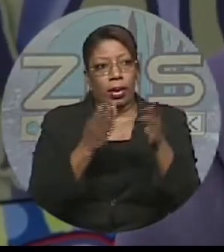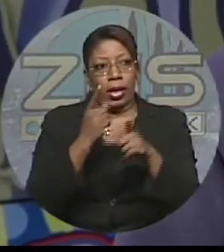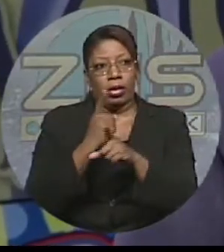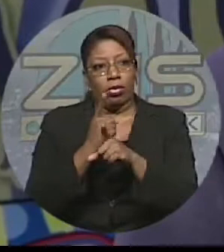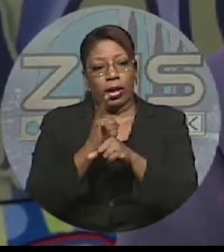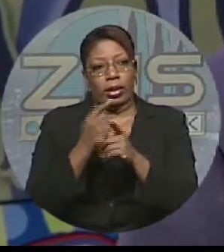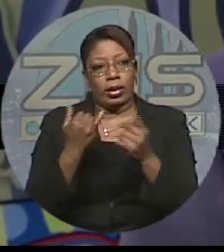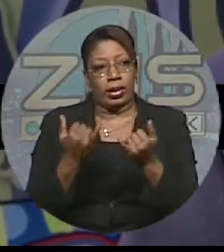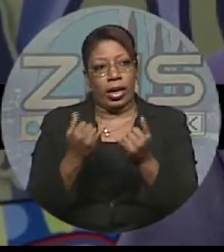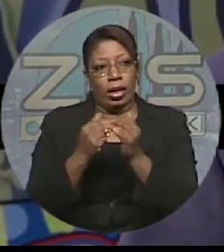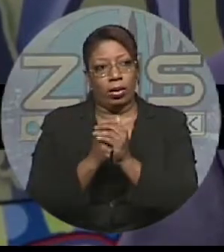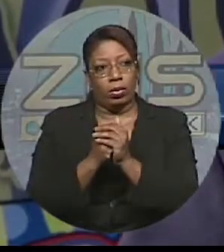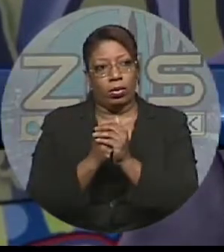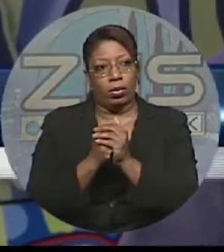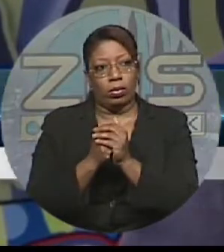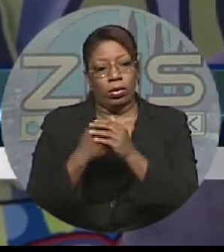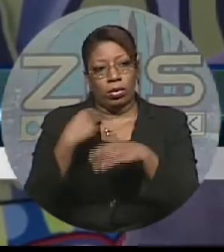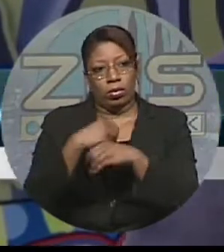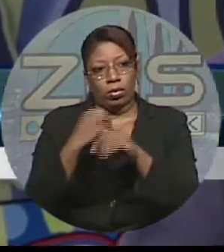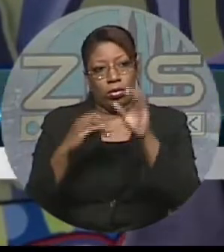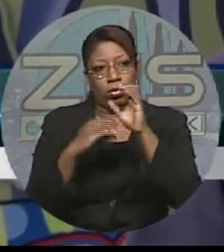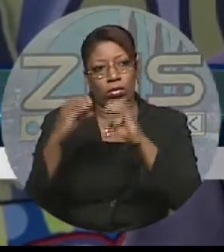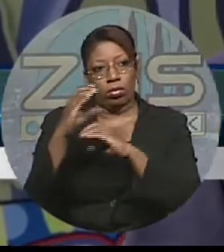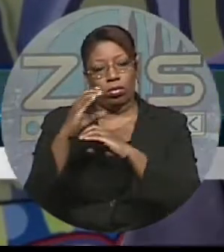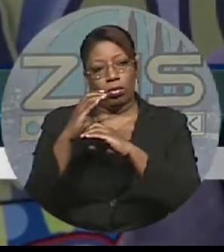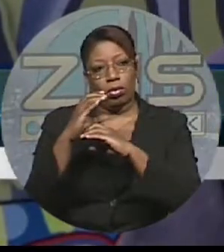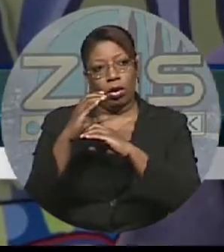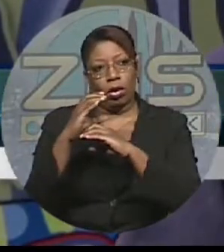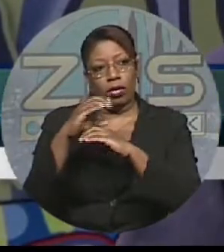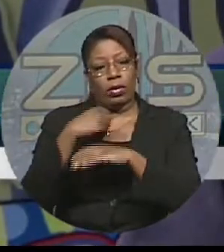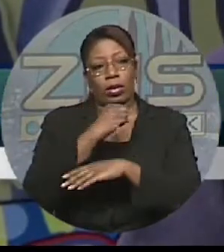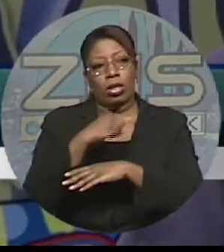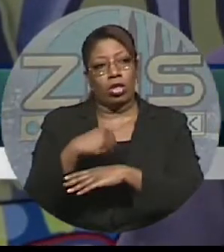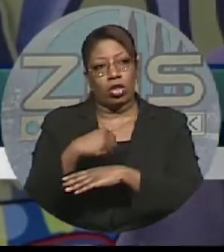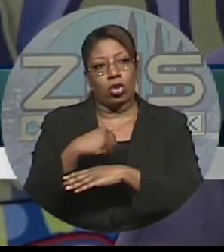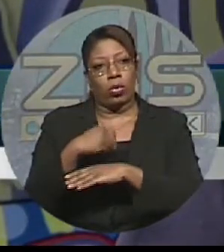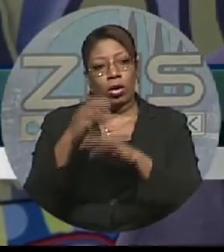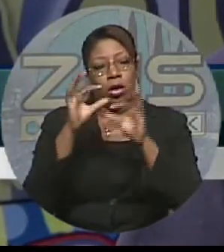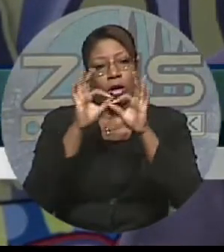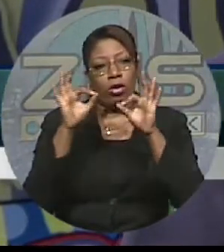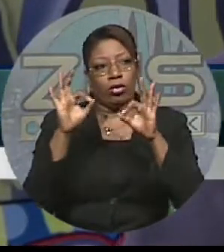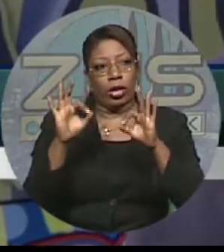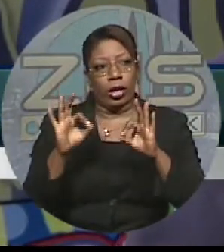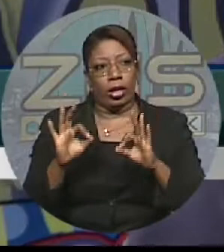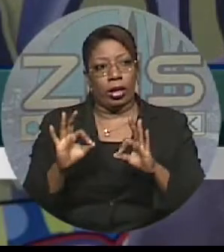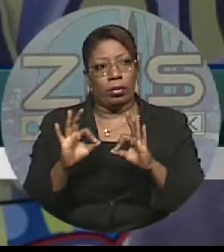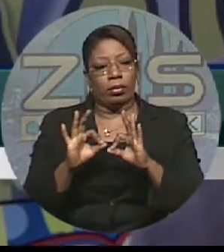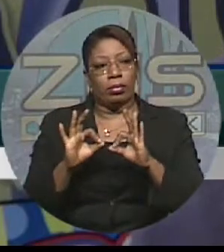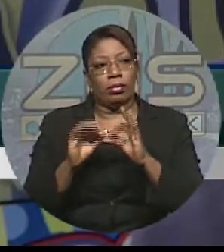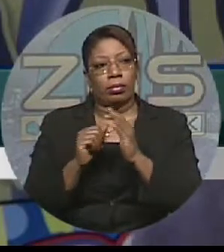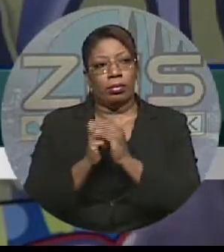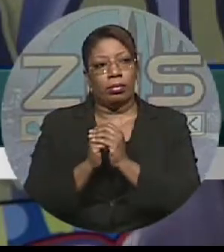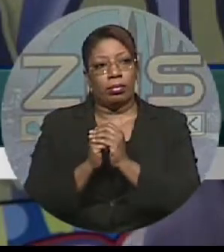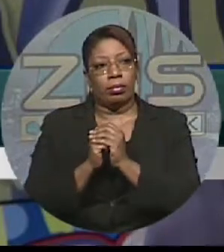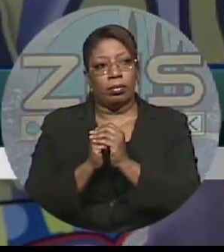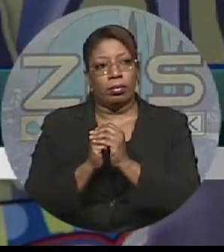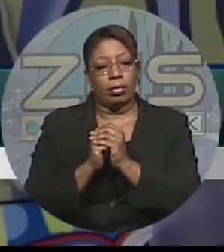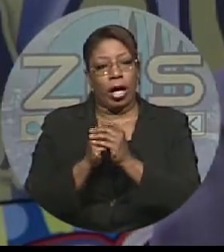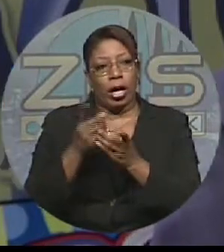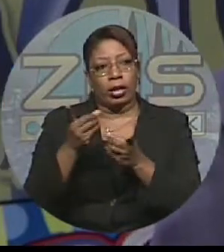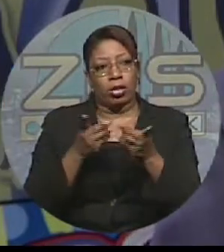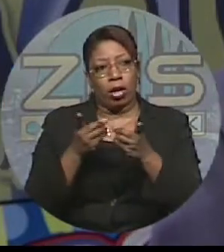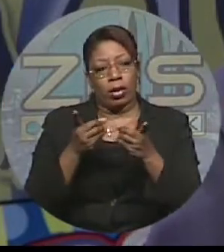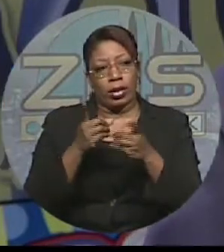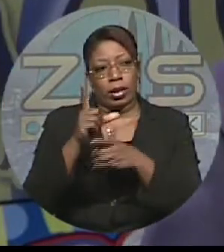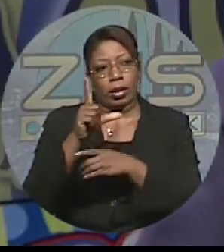now is to cause the construction of the super frame and then bring in I would describe it as a Lego